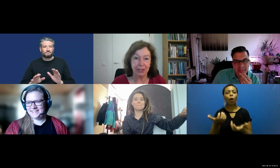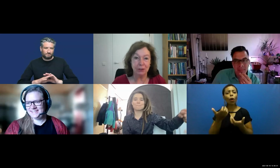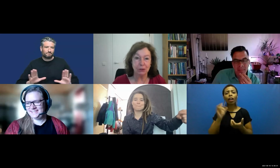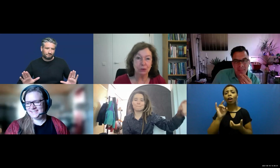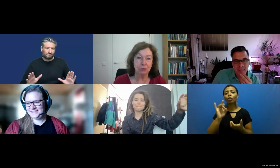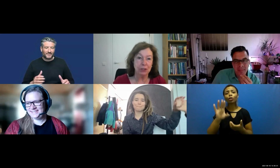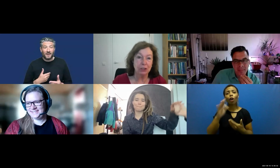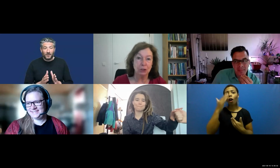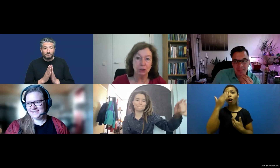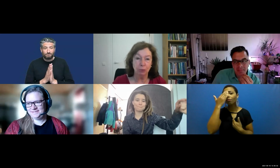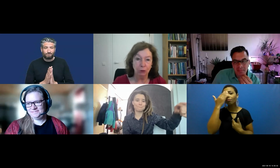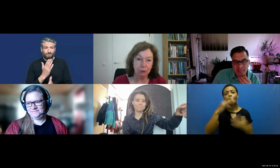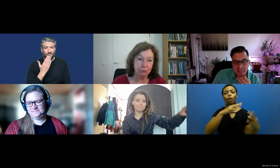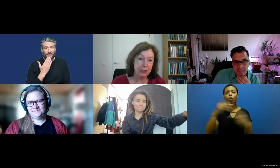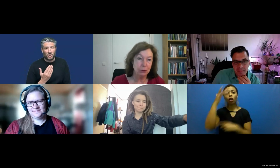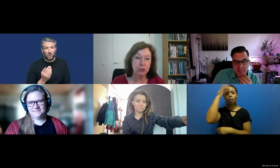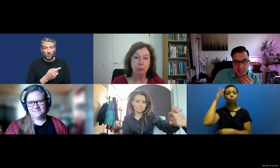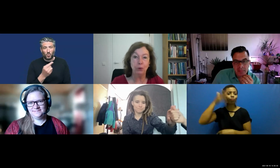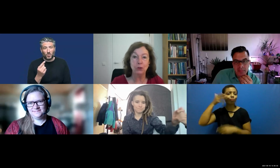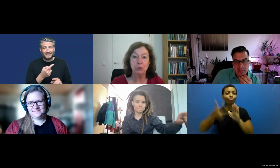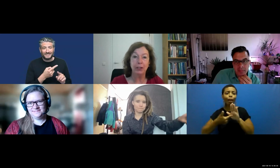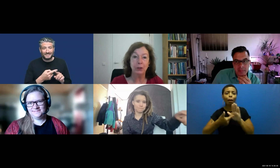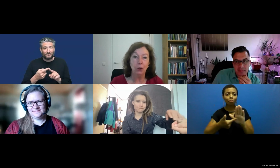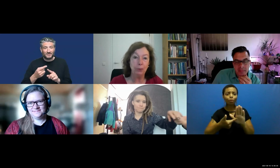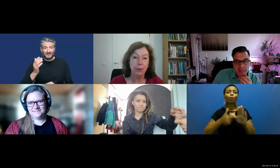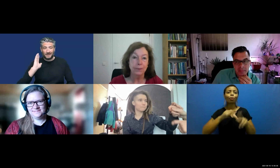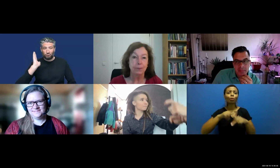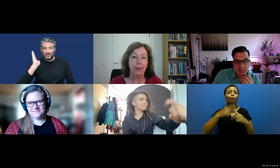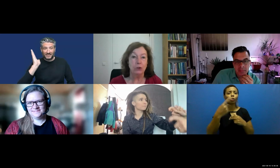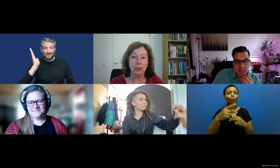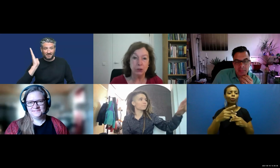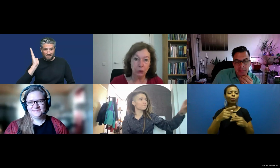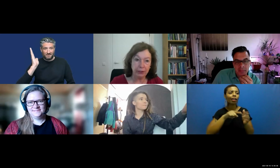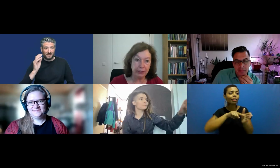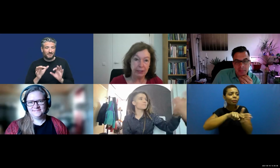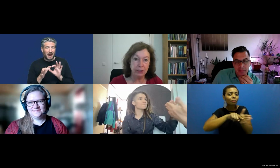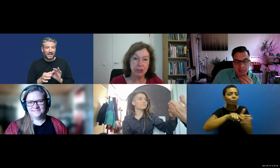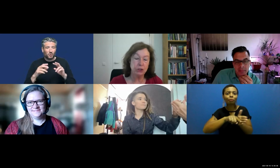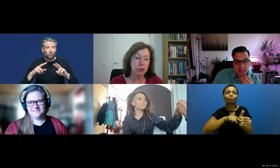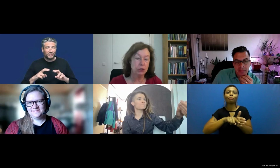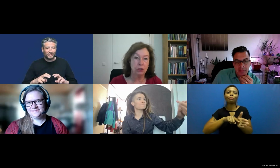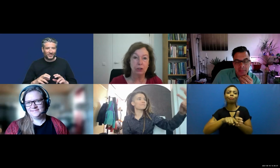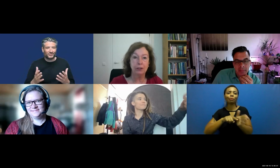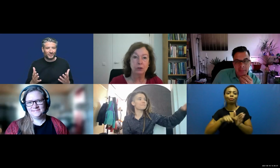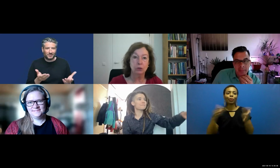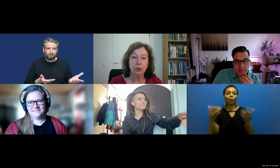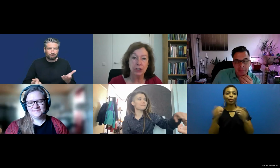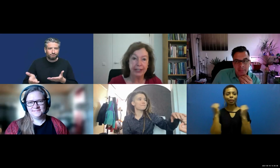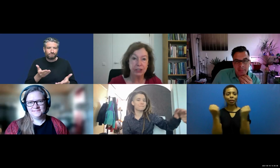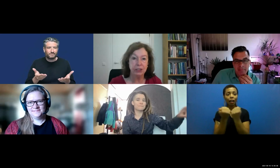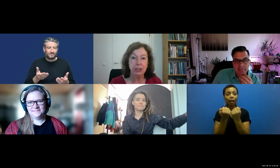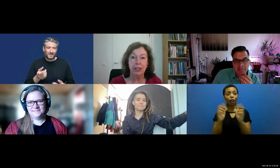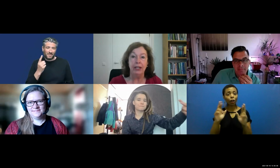the presenters of this small research symposium. I hope you enjoyed it. It's just a